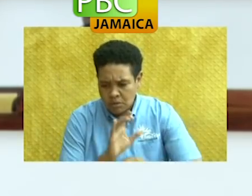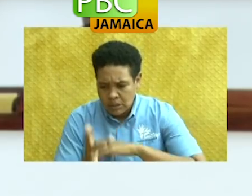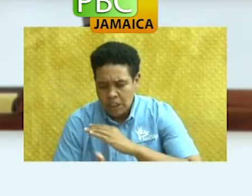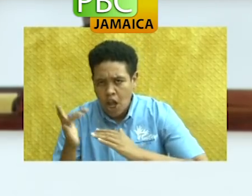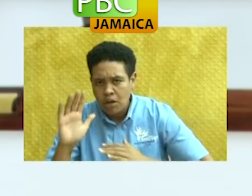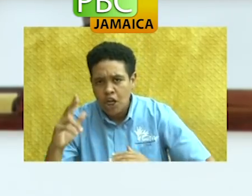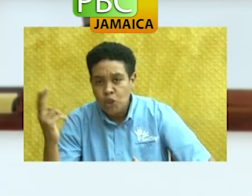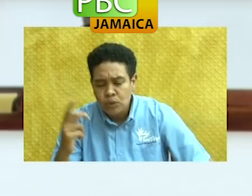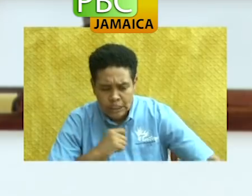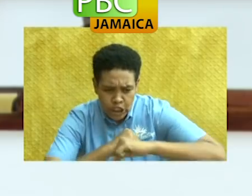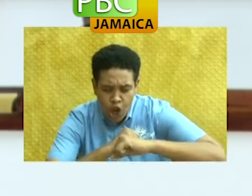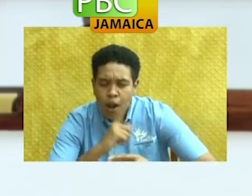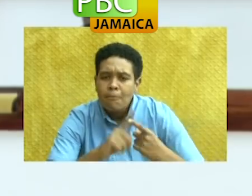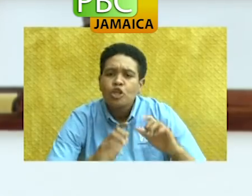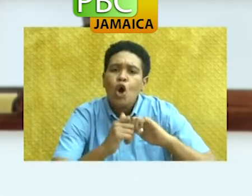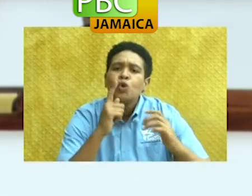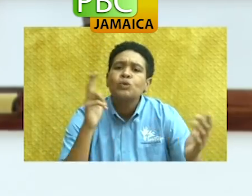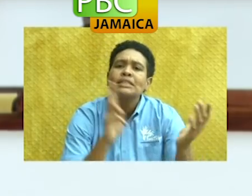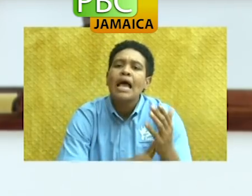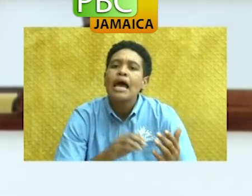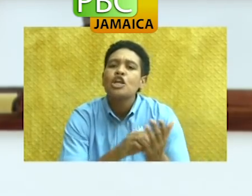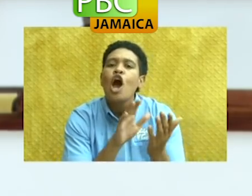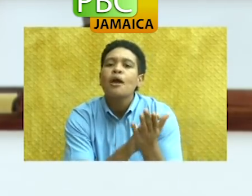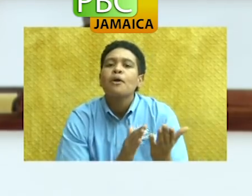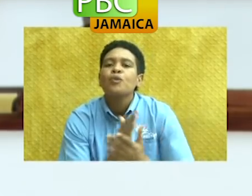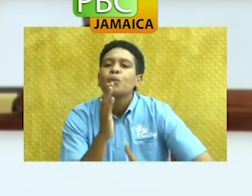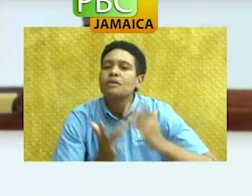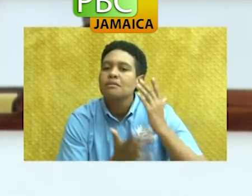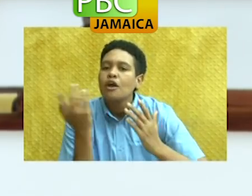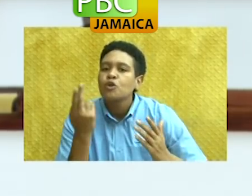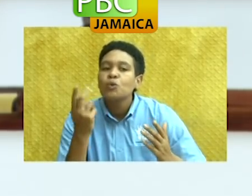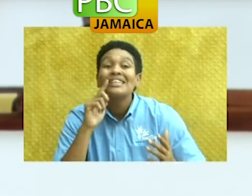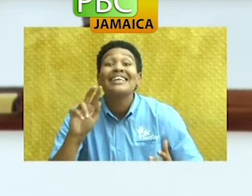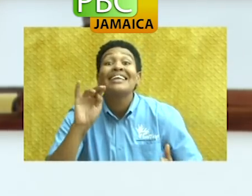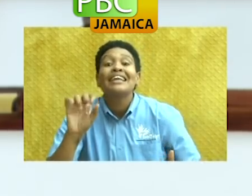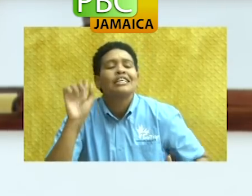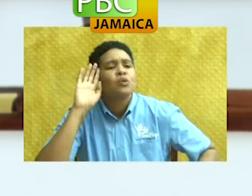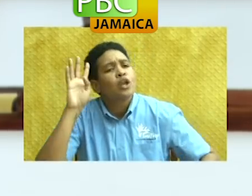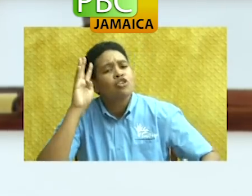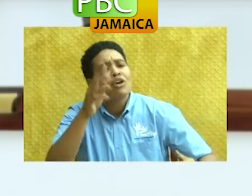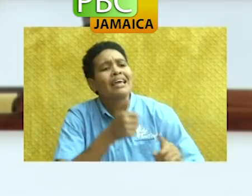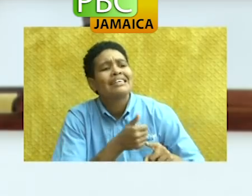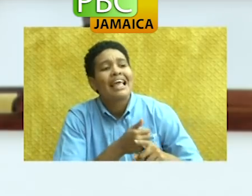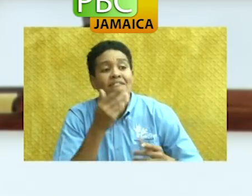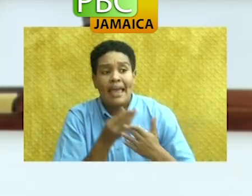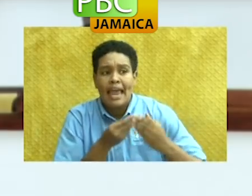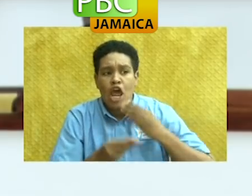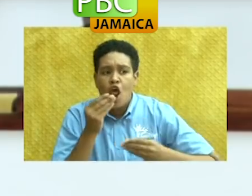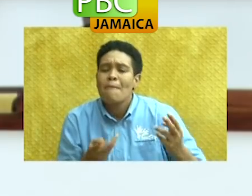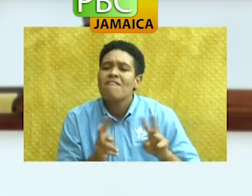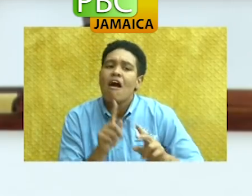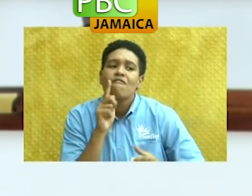and securely, and how to sign documents digitally. The NIDS will create immense economic value for